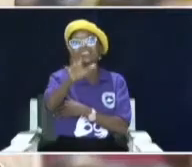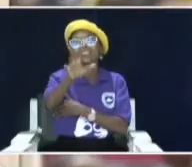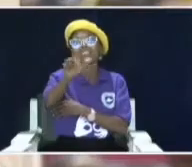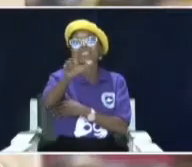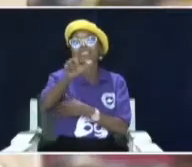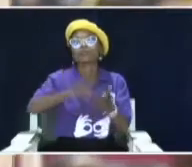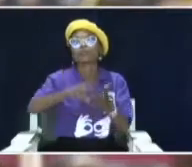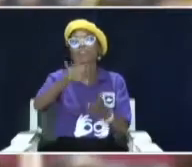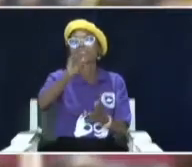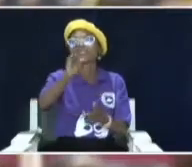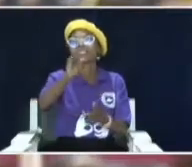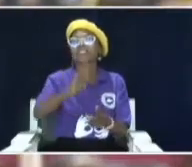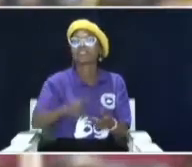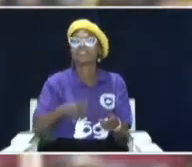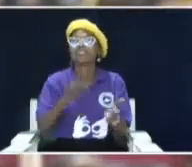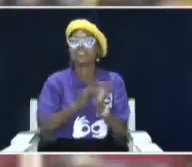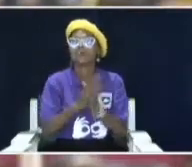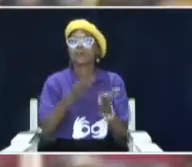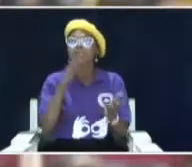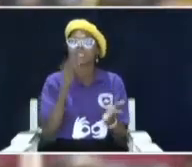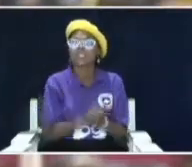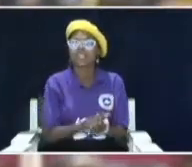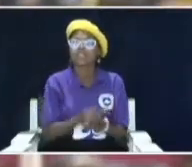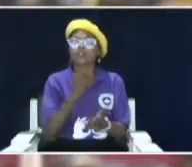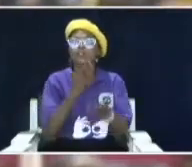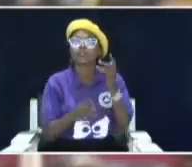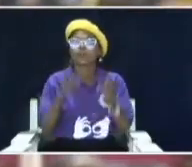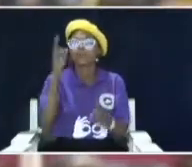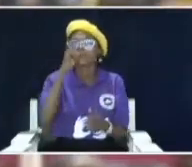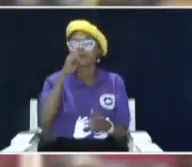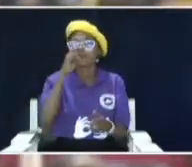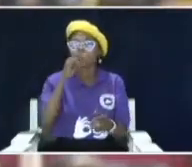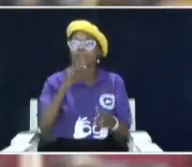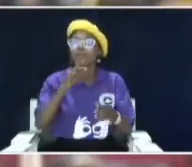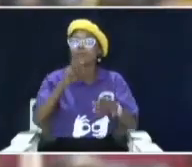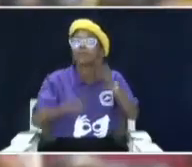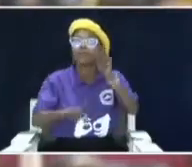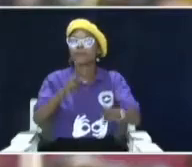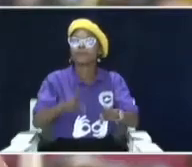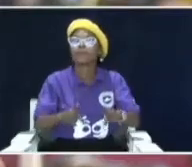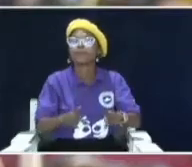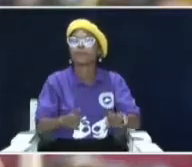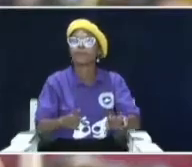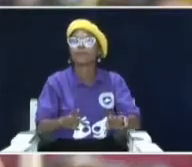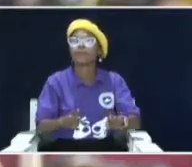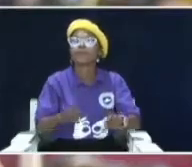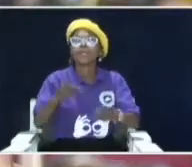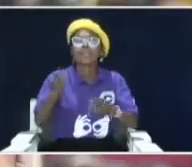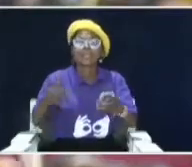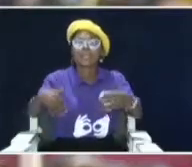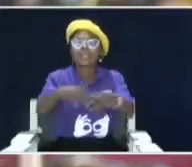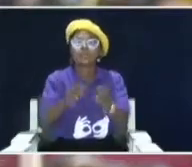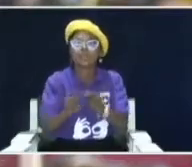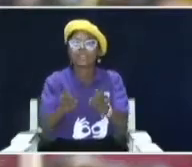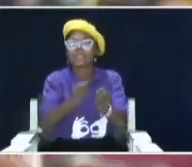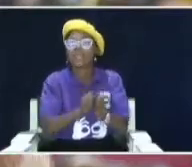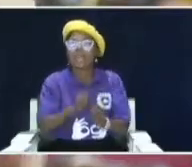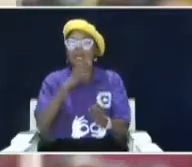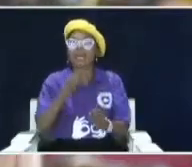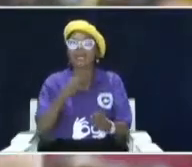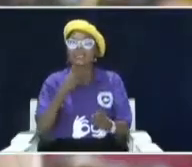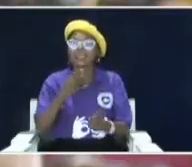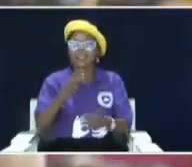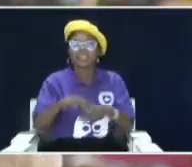Acts 19:13-17, the Bible says some people, some funny people, gathered together and took someone who had demon and said, in